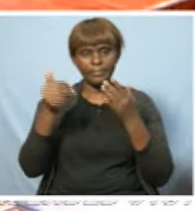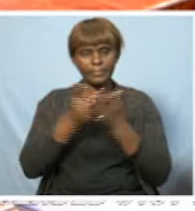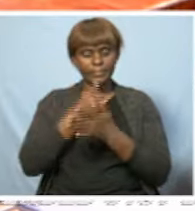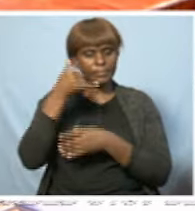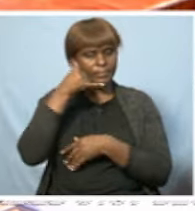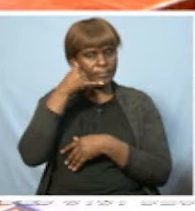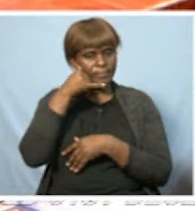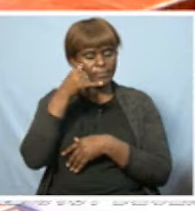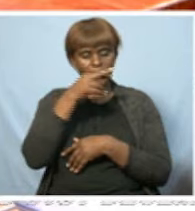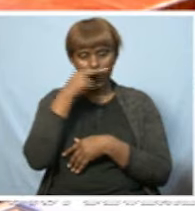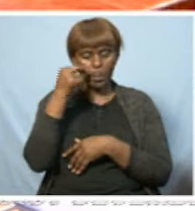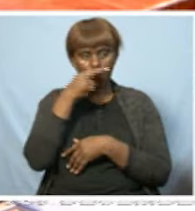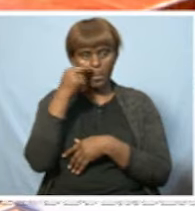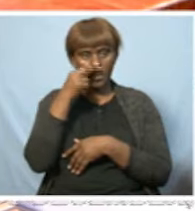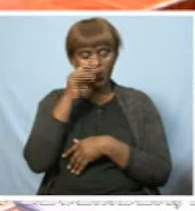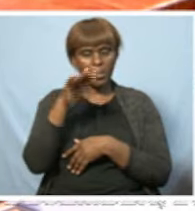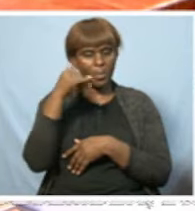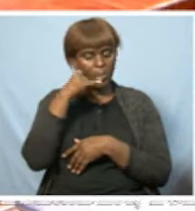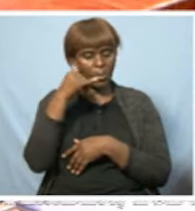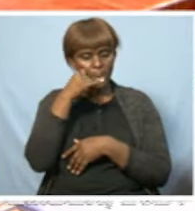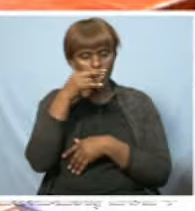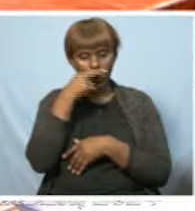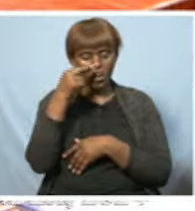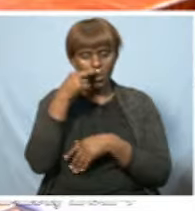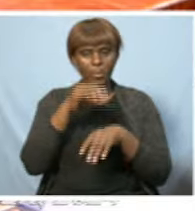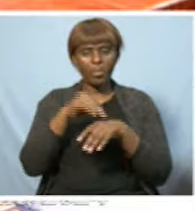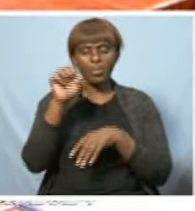was stolen on Saturday.